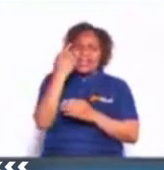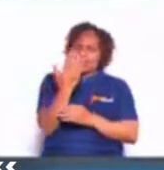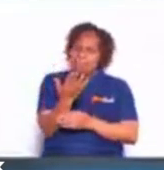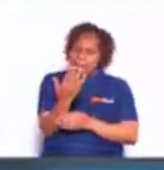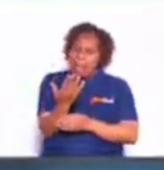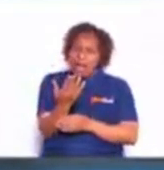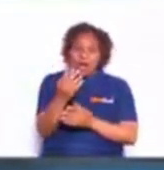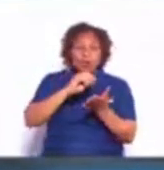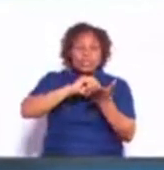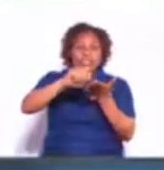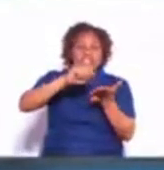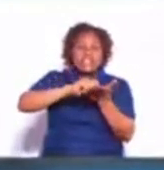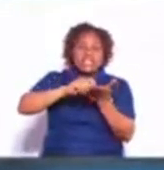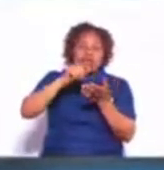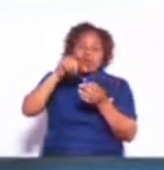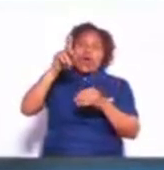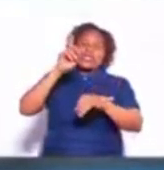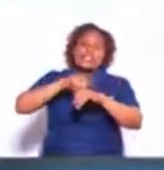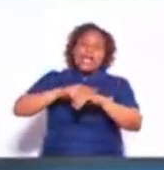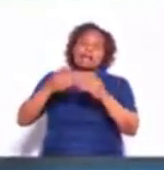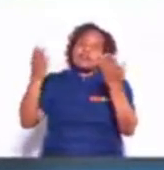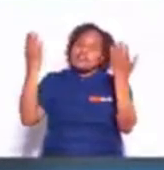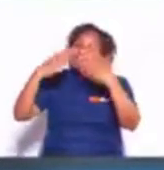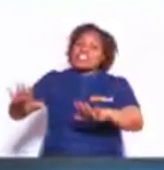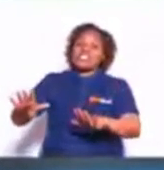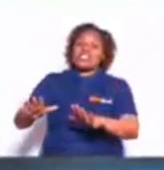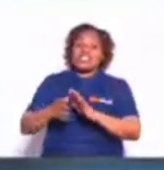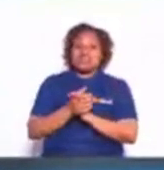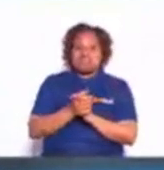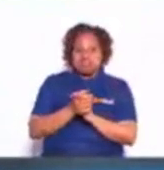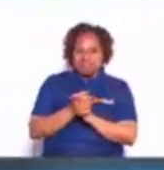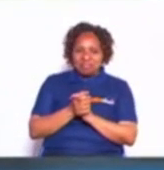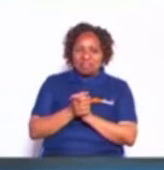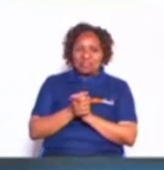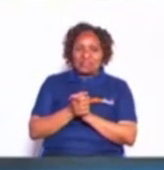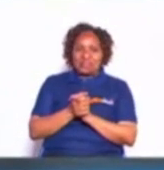written, "Your time is over."